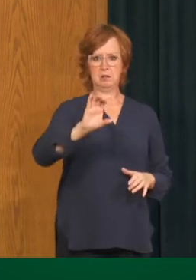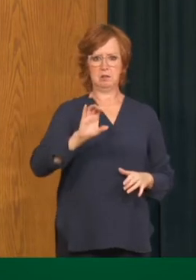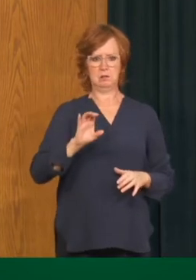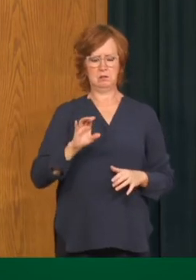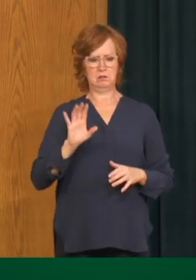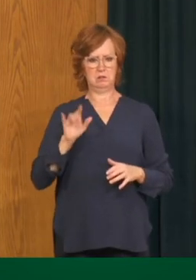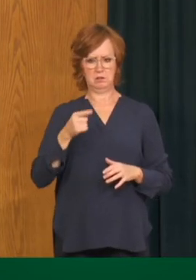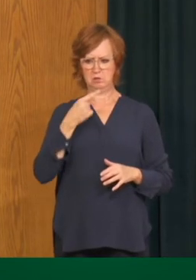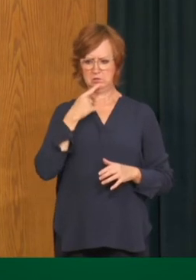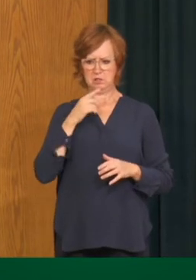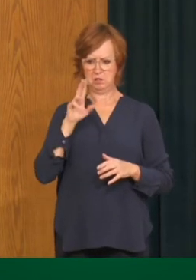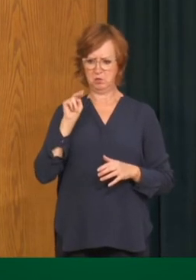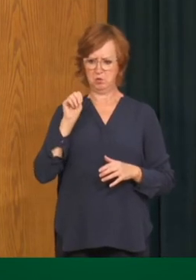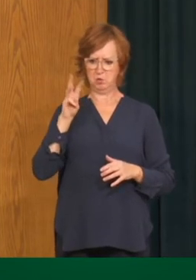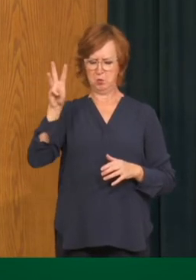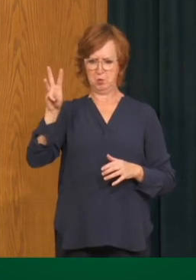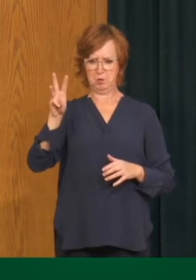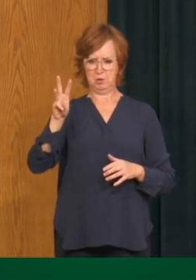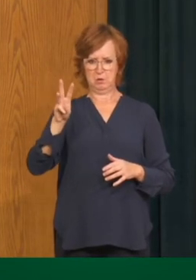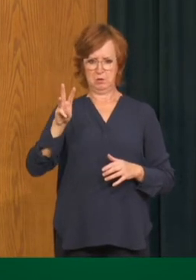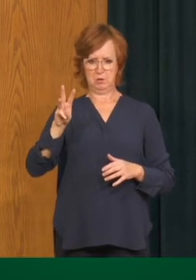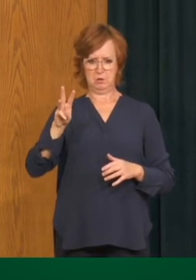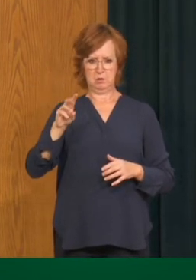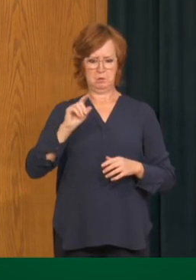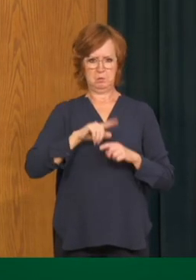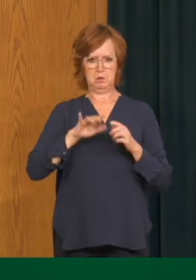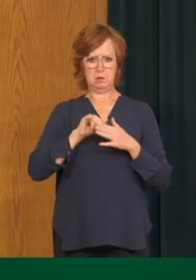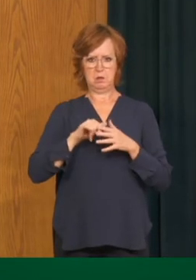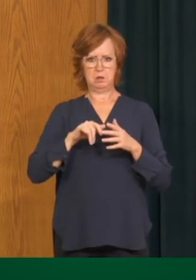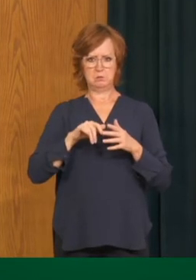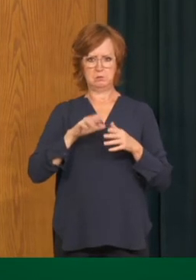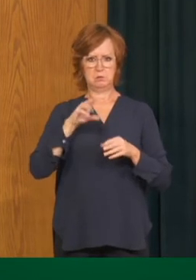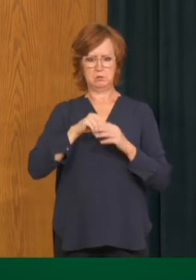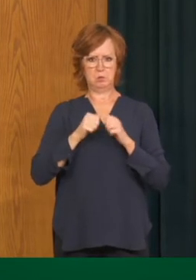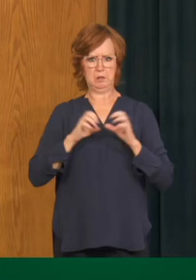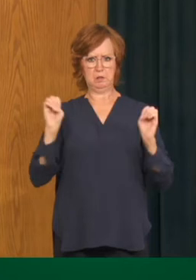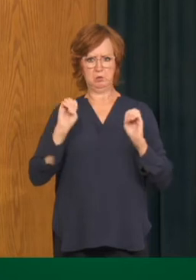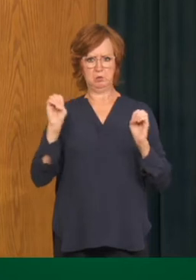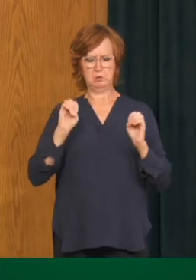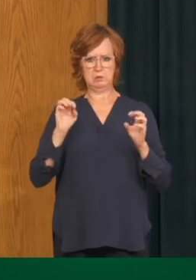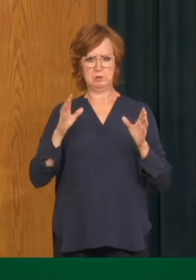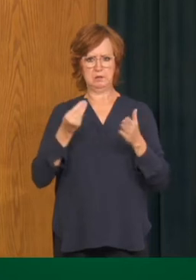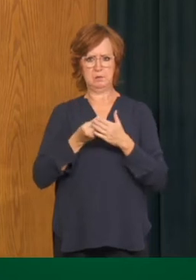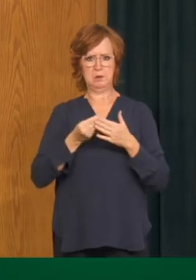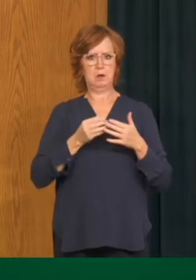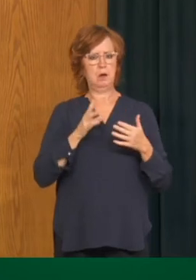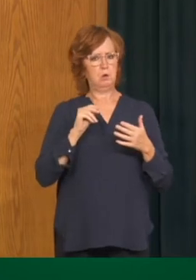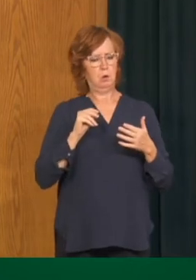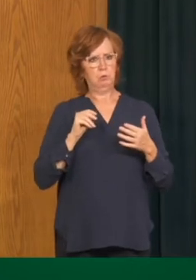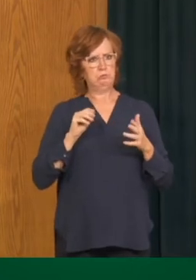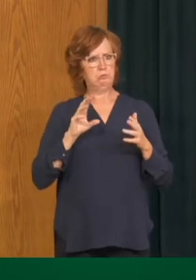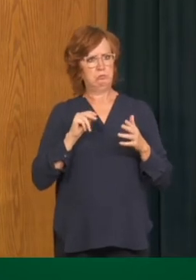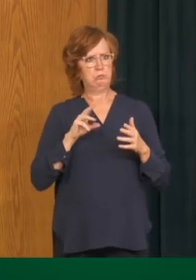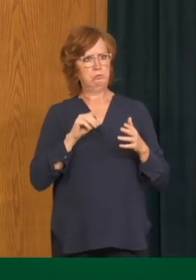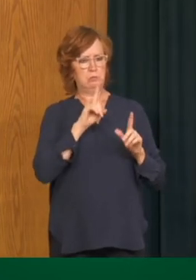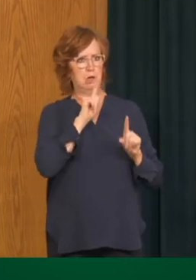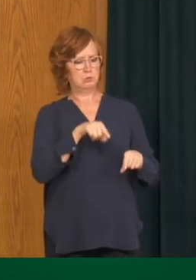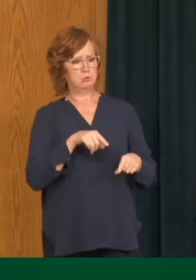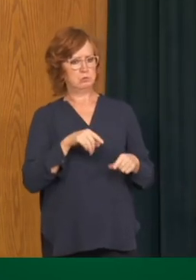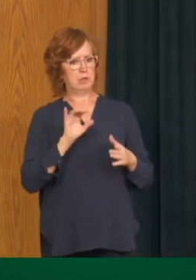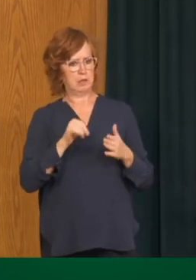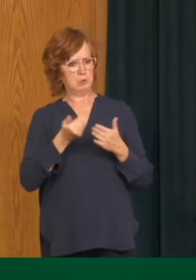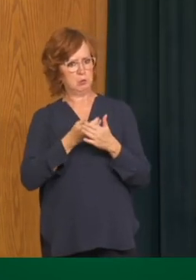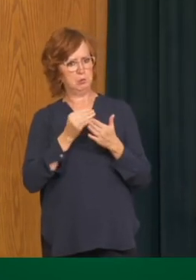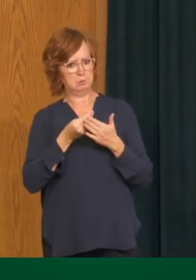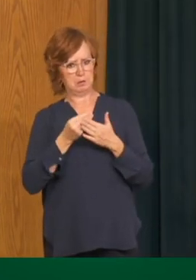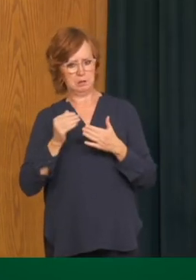additional funding when it's actually just part of the contingency? It is new funding to the education sector. The government